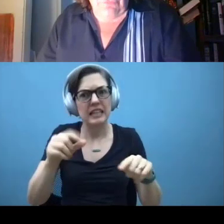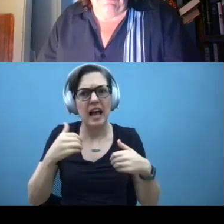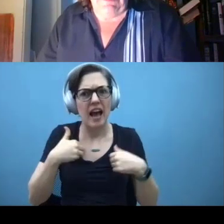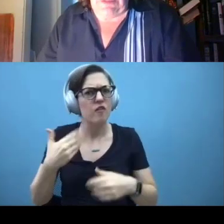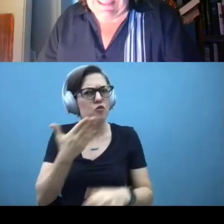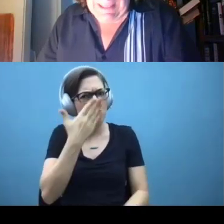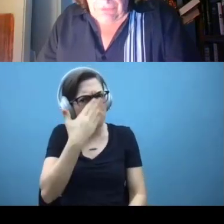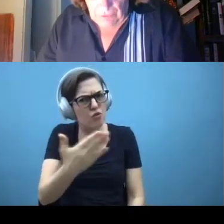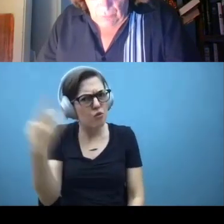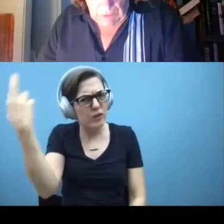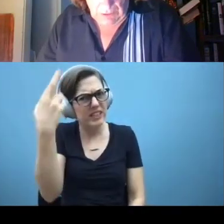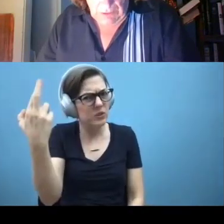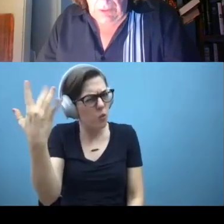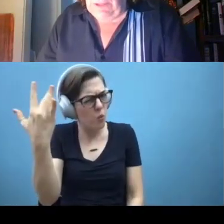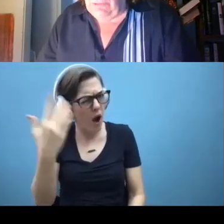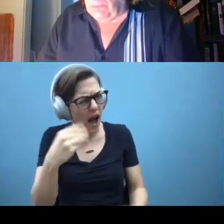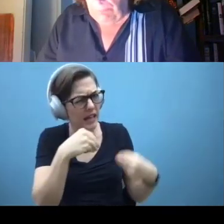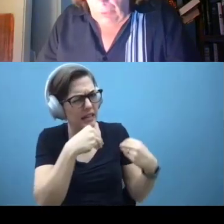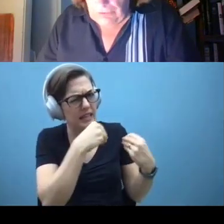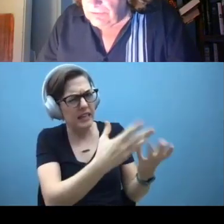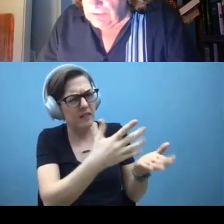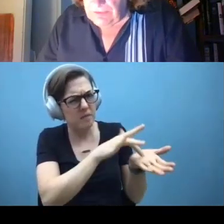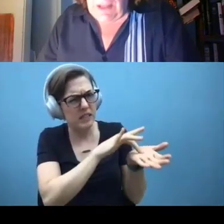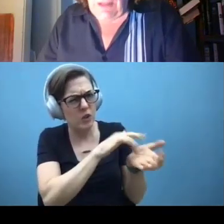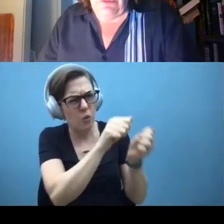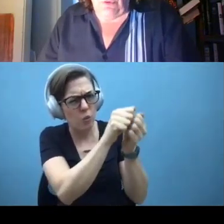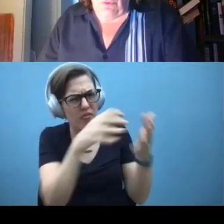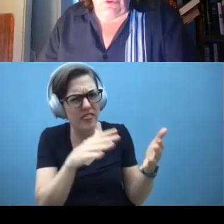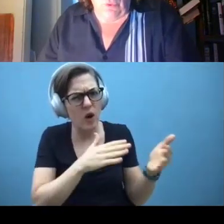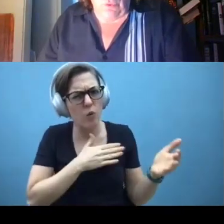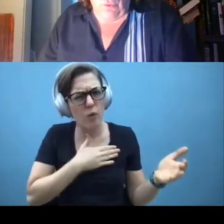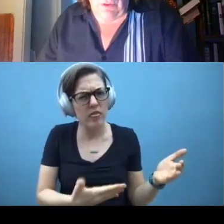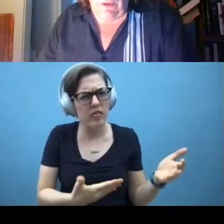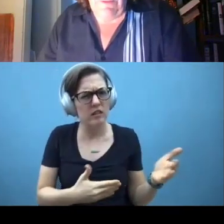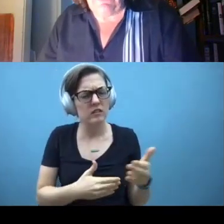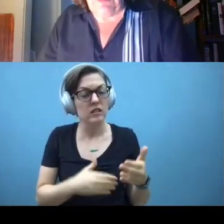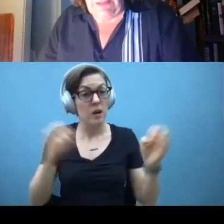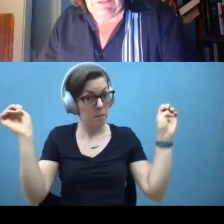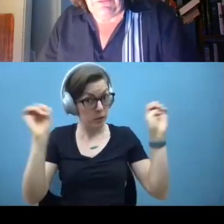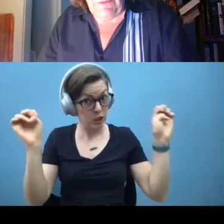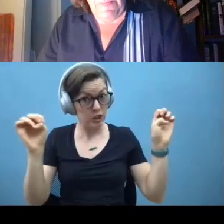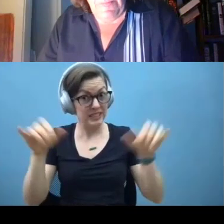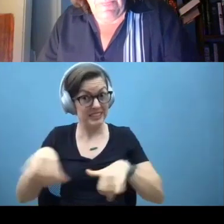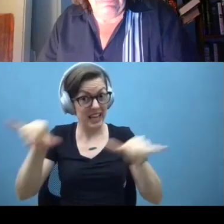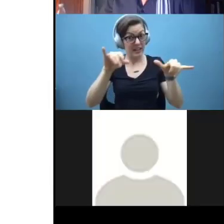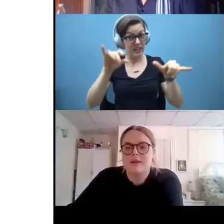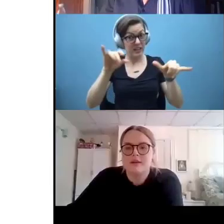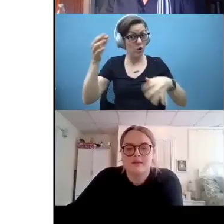somebody treatment against their will, either an emergency standard or a court order. Next slide, please.